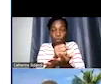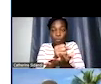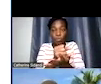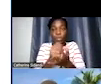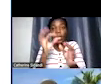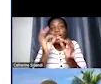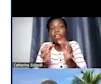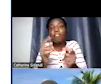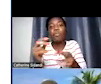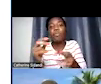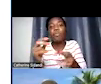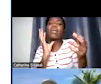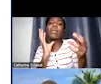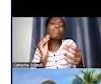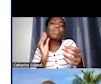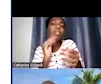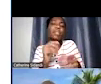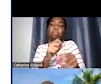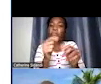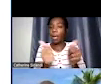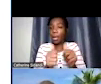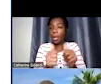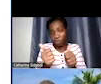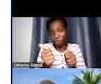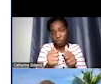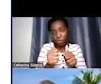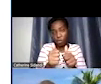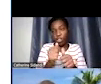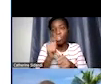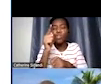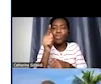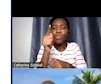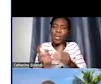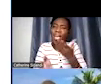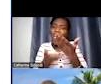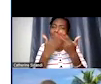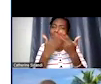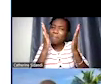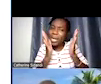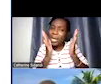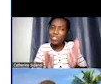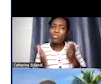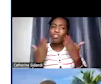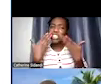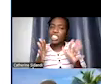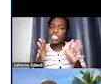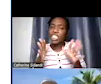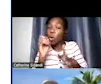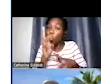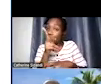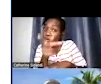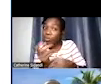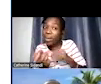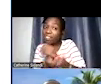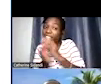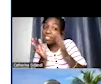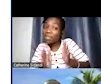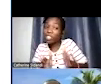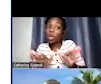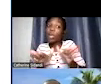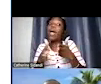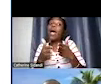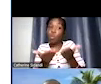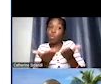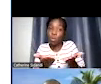experienced a relationship breaking down, have you ever helped somebody, and what did you advise that person? Put it in the chat